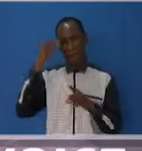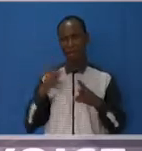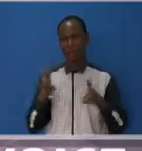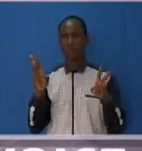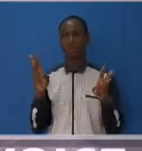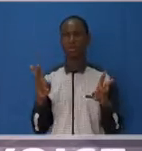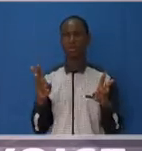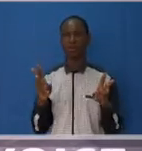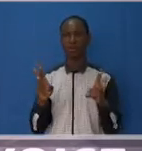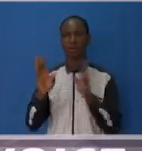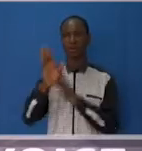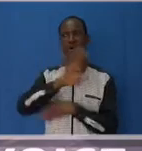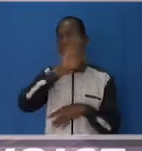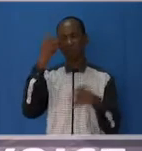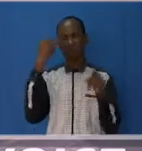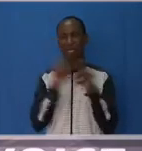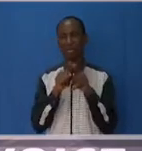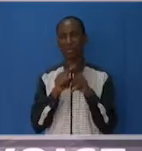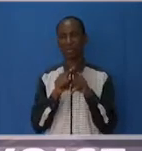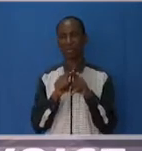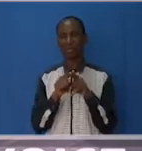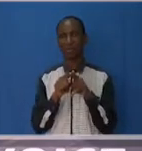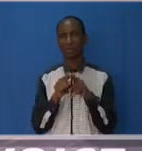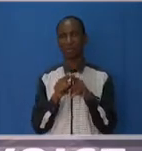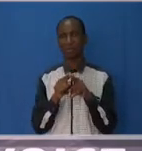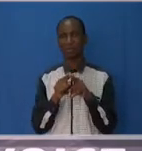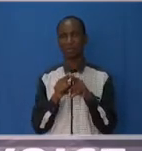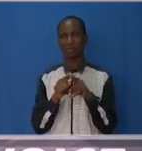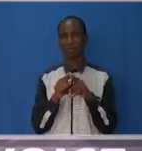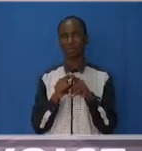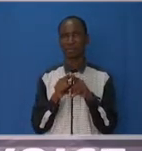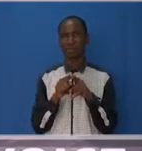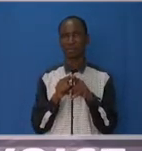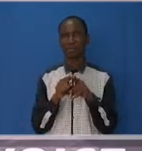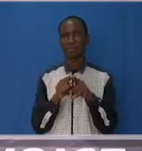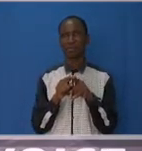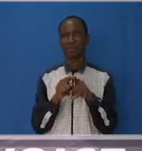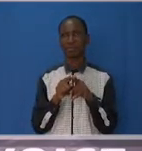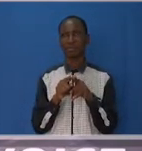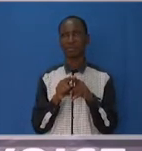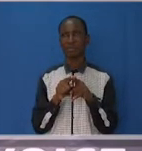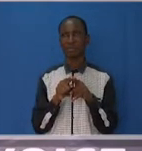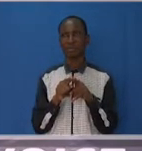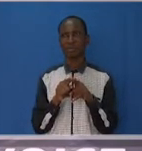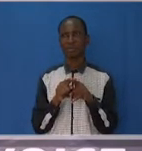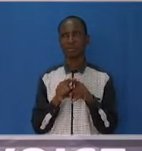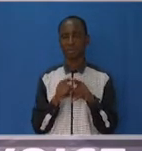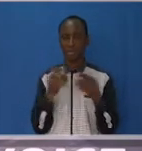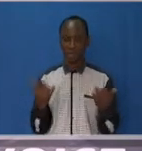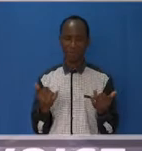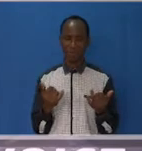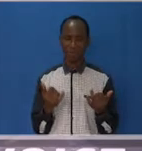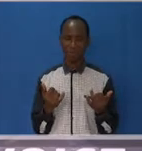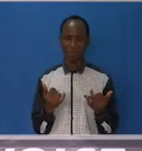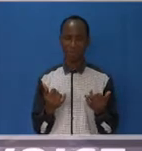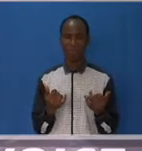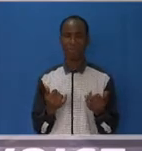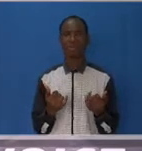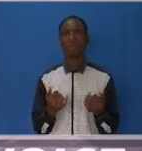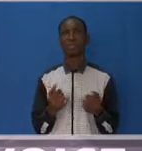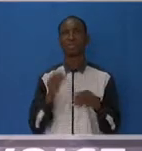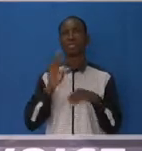chill, any one want him with sep, any one mirror I hold door at the iron. enemle mu wiase asore